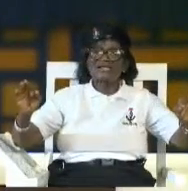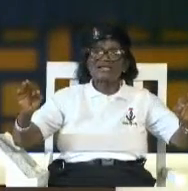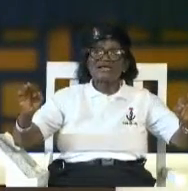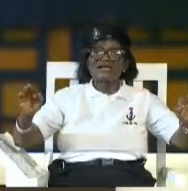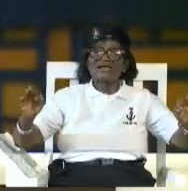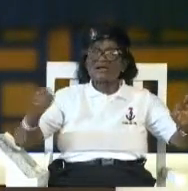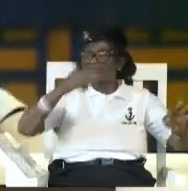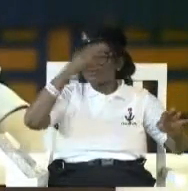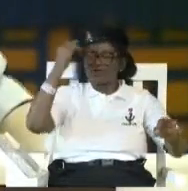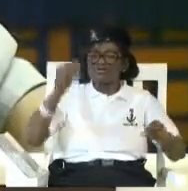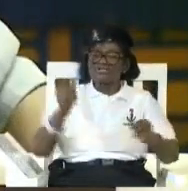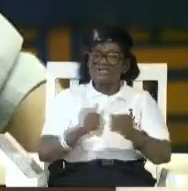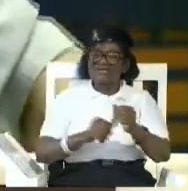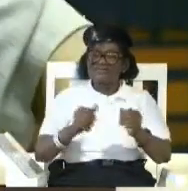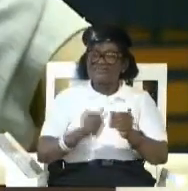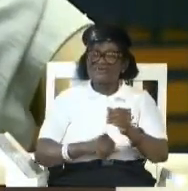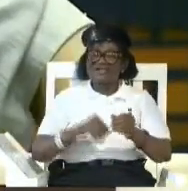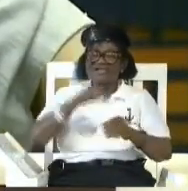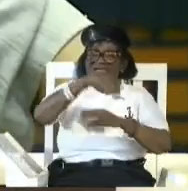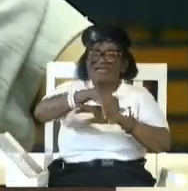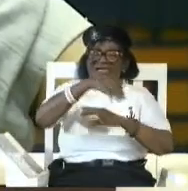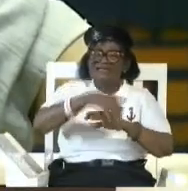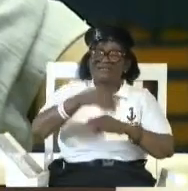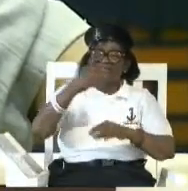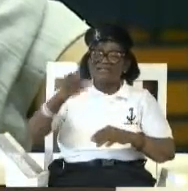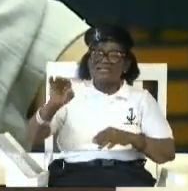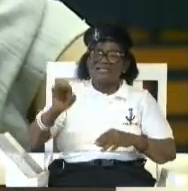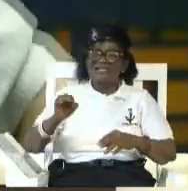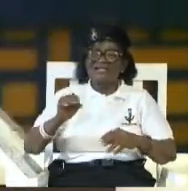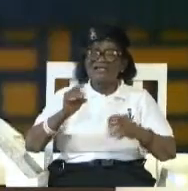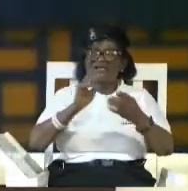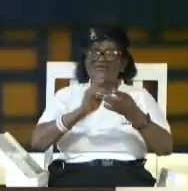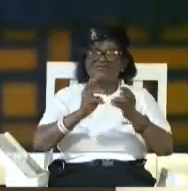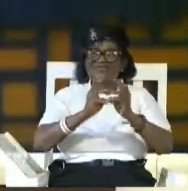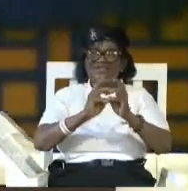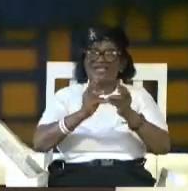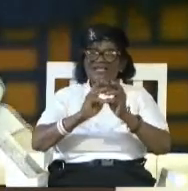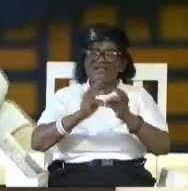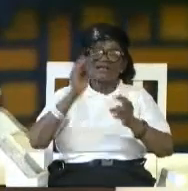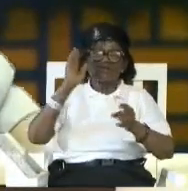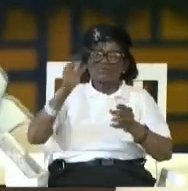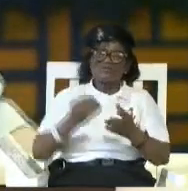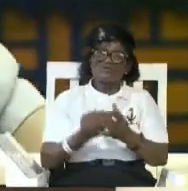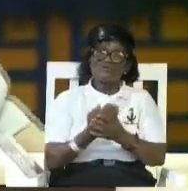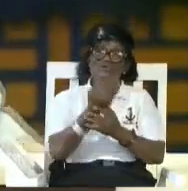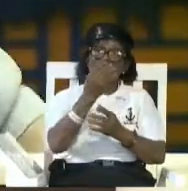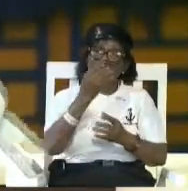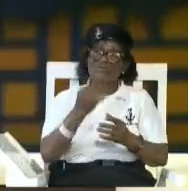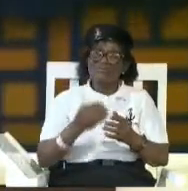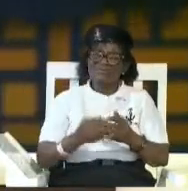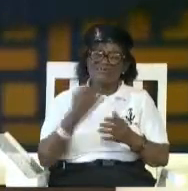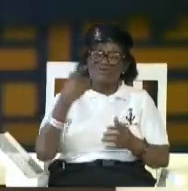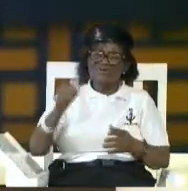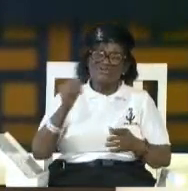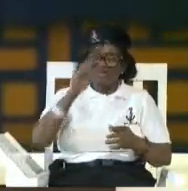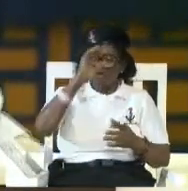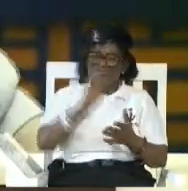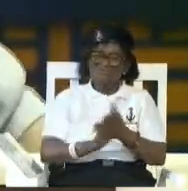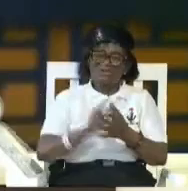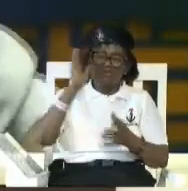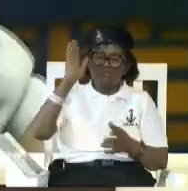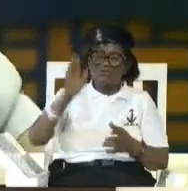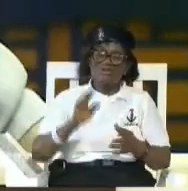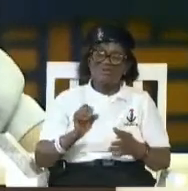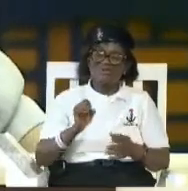Because every night the feathers will grow. Before the husband will wake up, she will quickly pluck them out, but they will